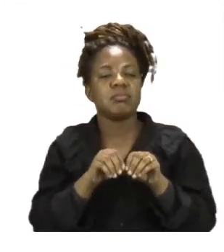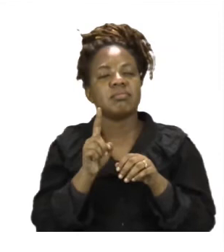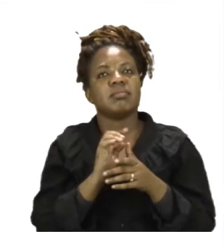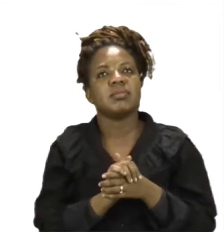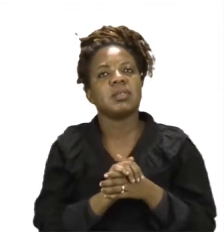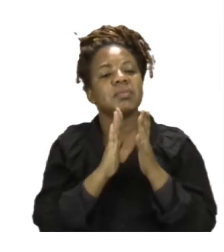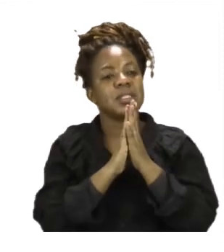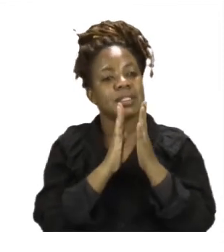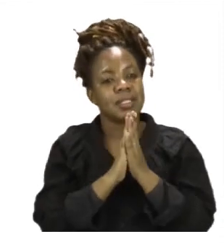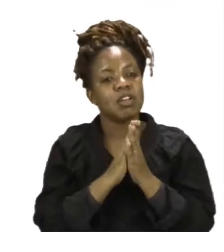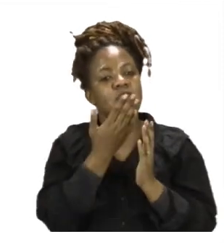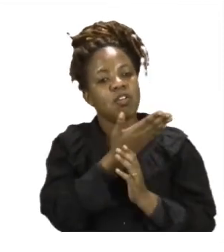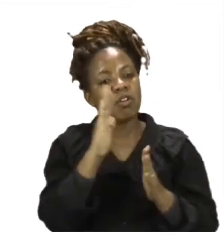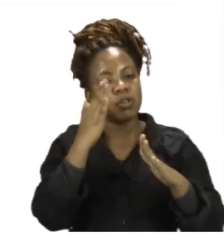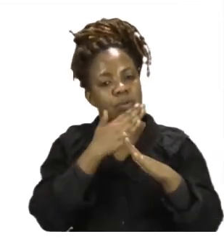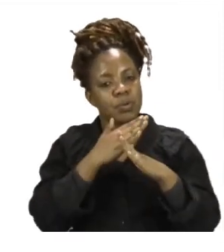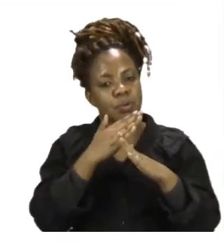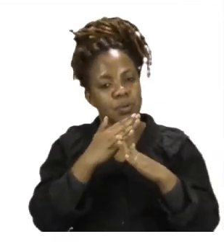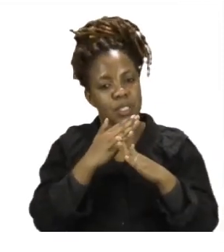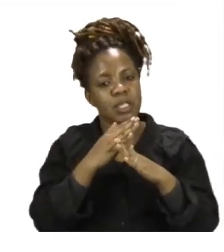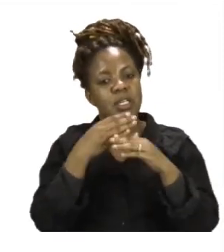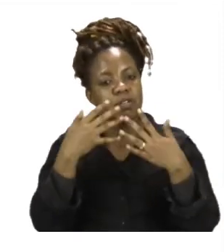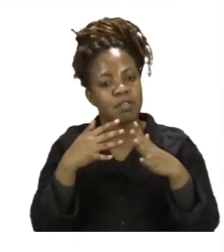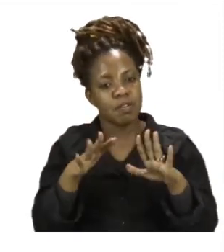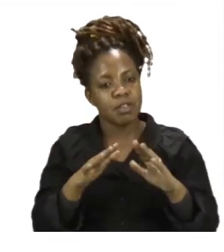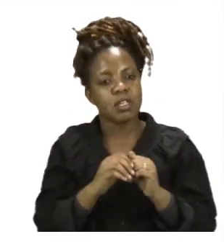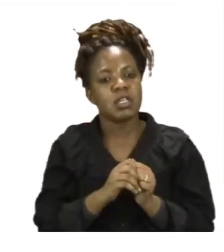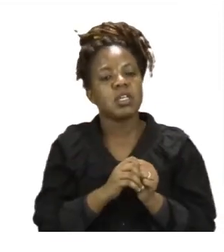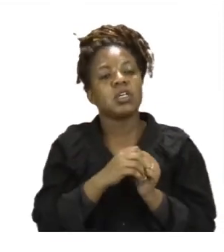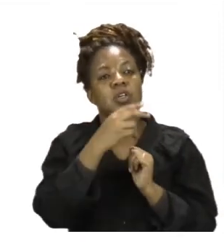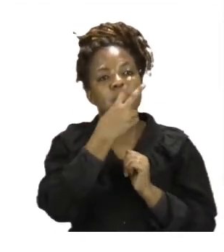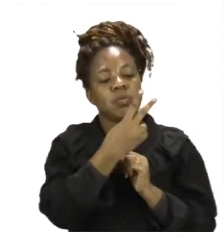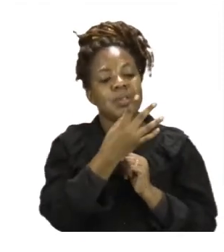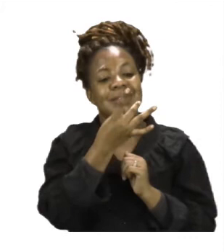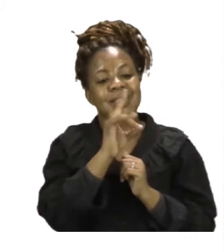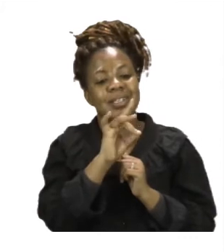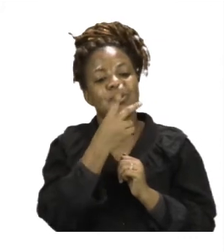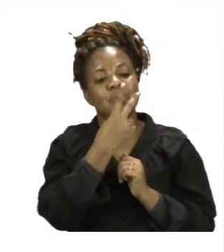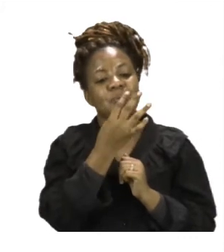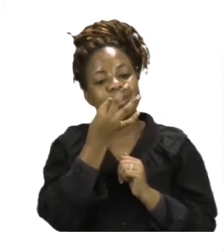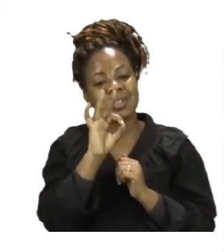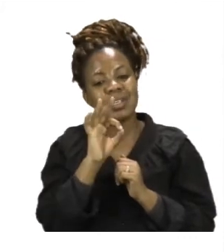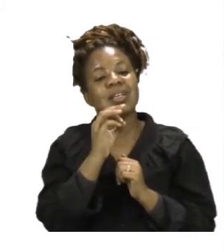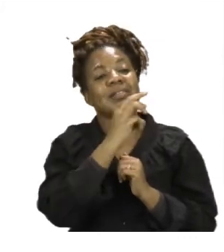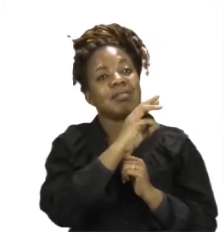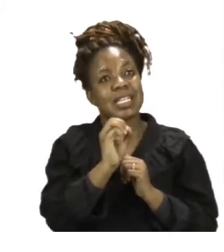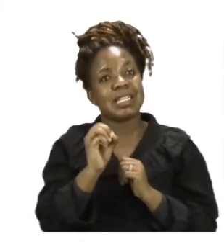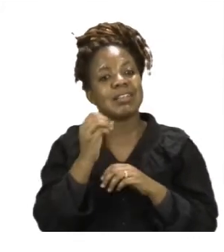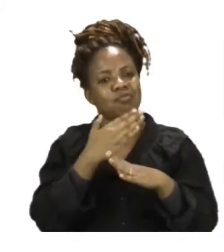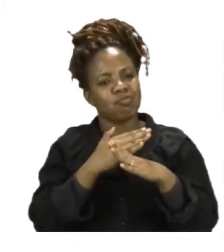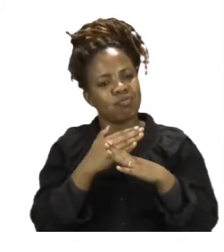your exercises, the one on page 28, 29, and this one on page